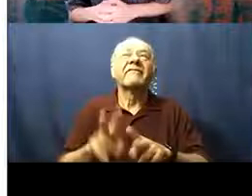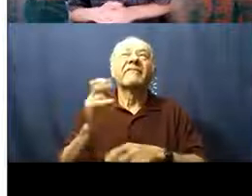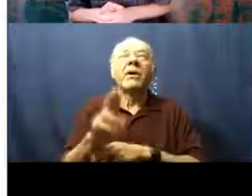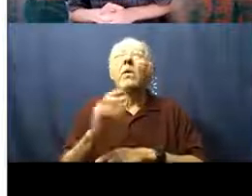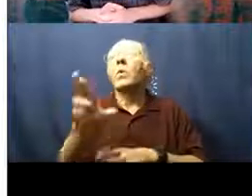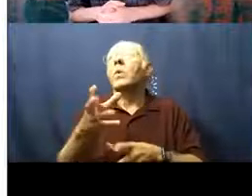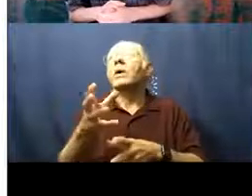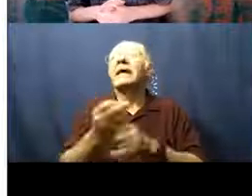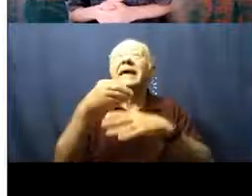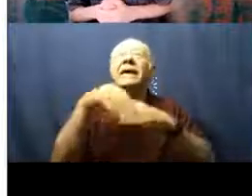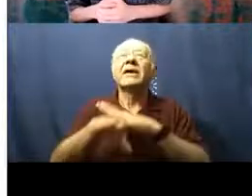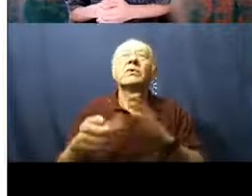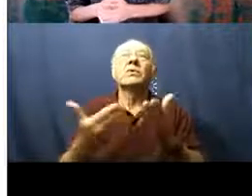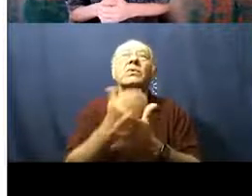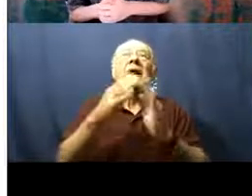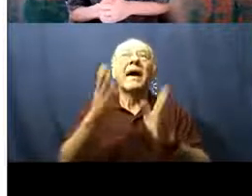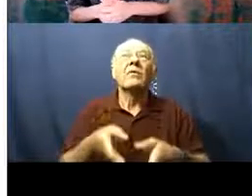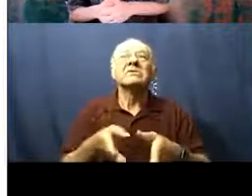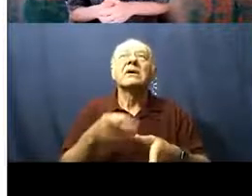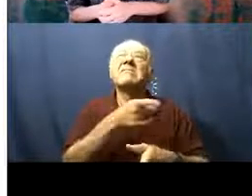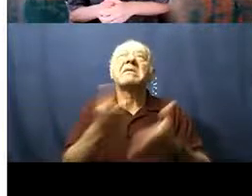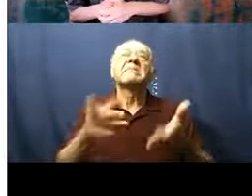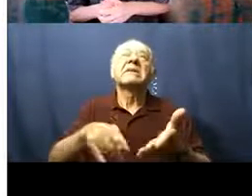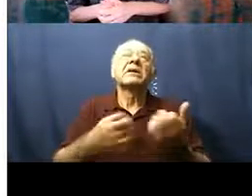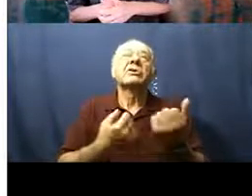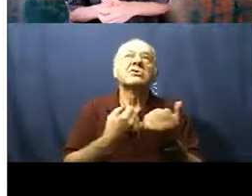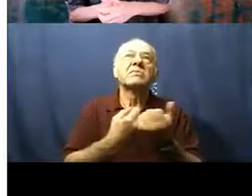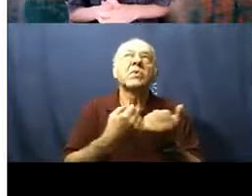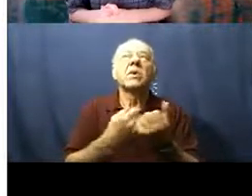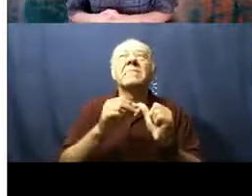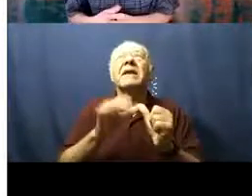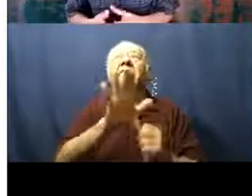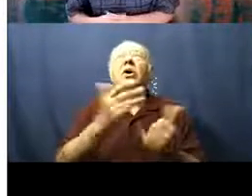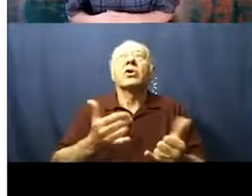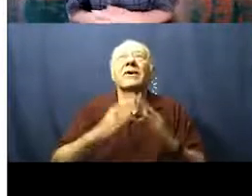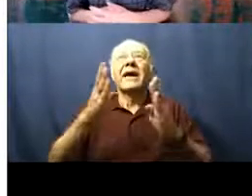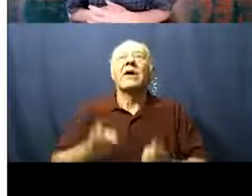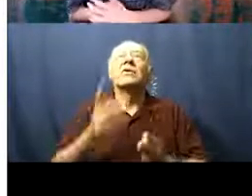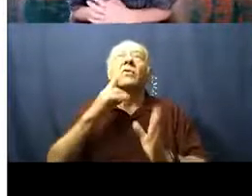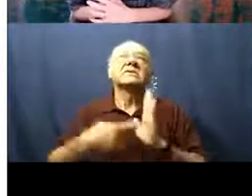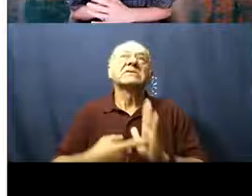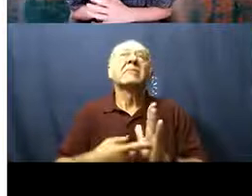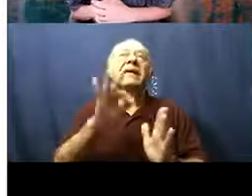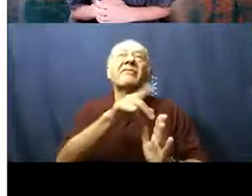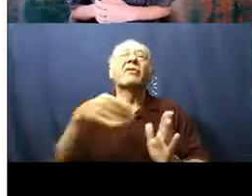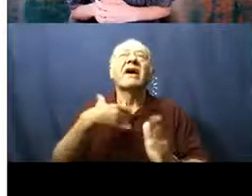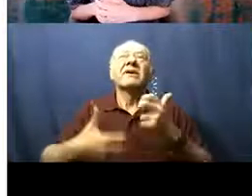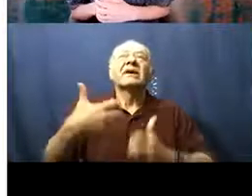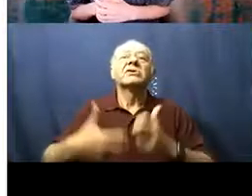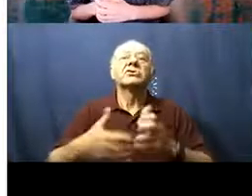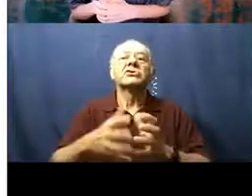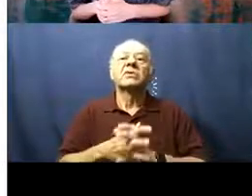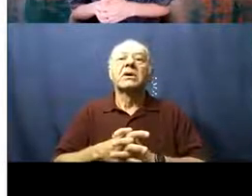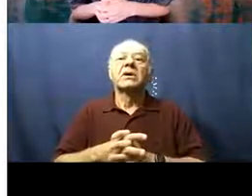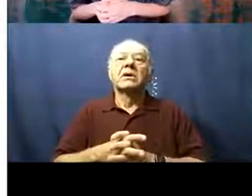getting into new housing. They may need support maintaining their current housing, for example, if they're having an issue